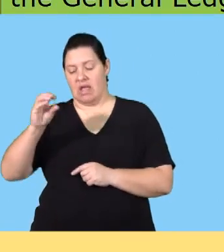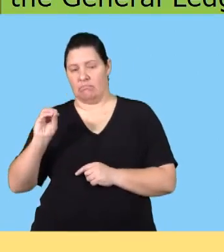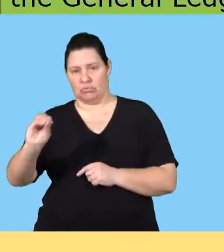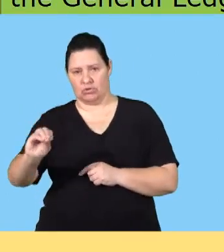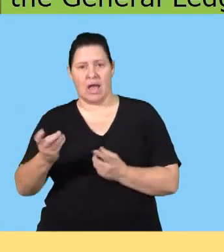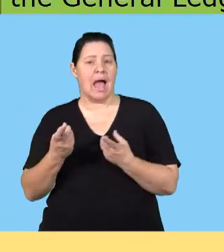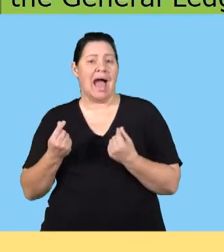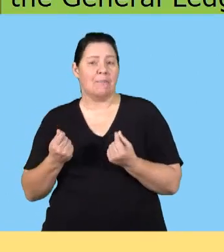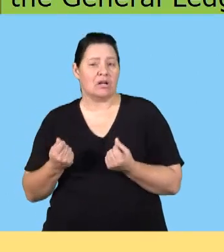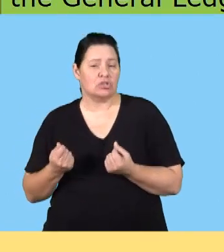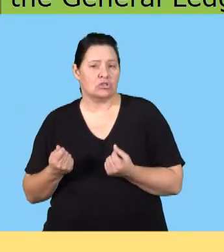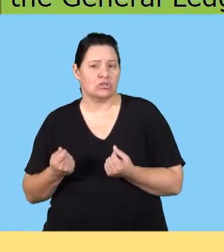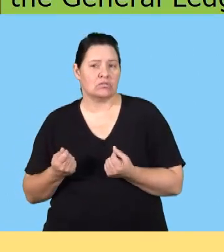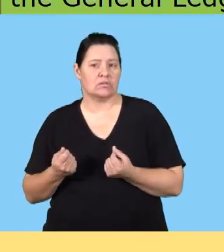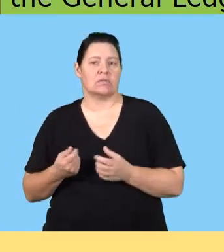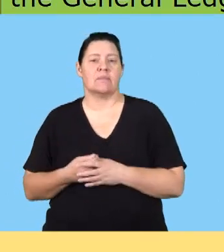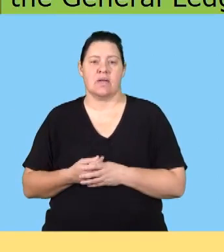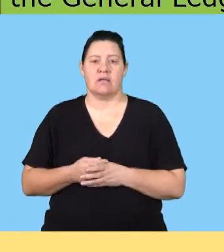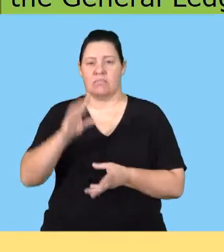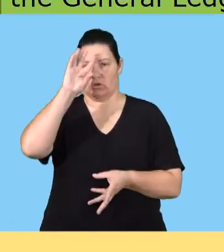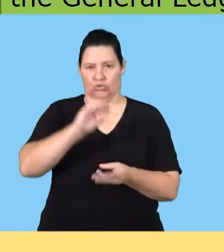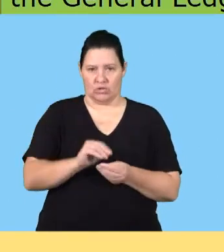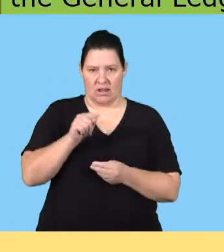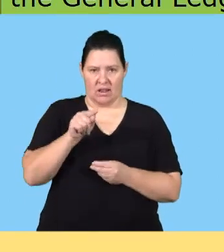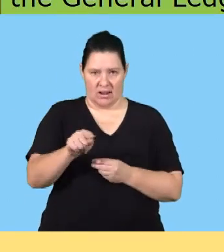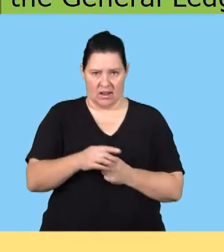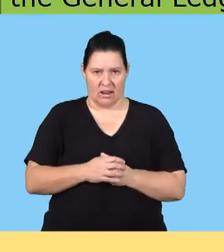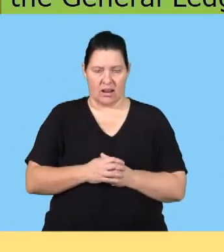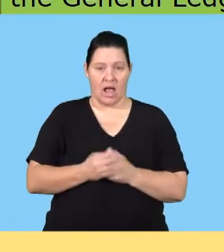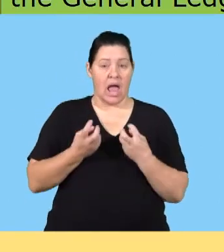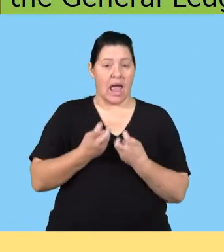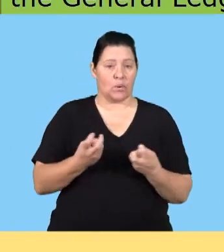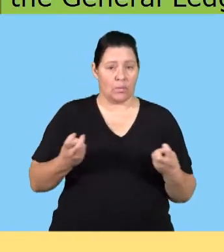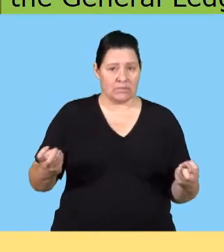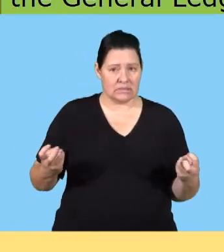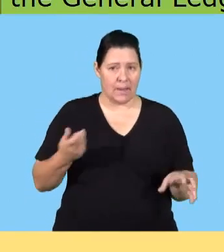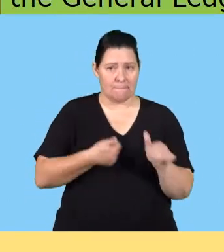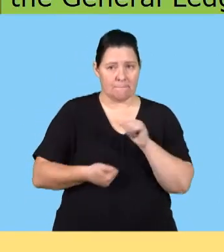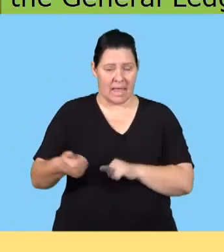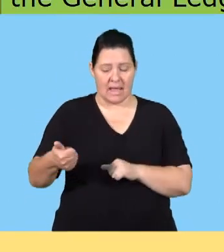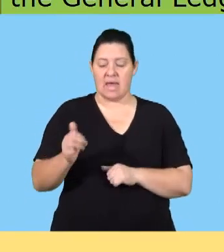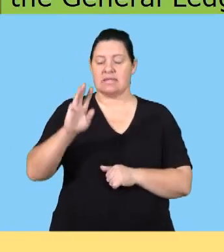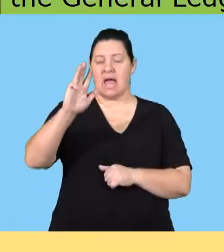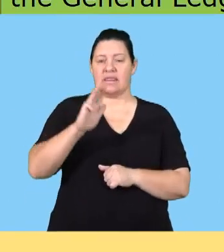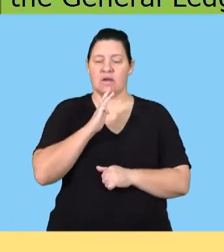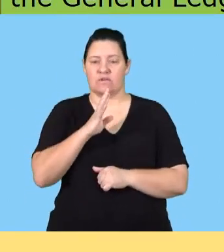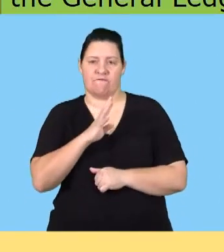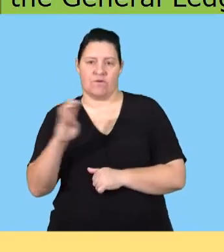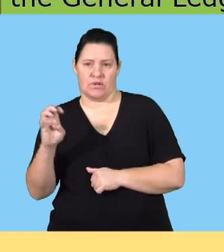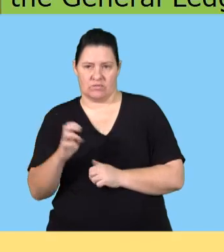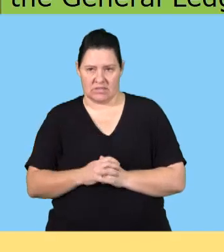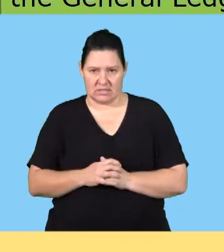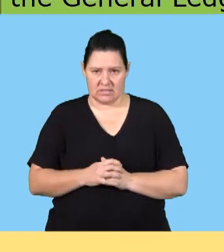CAJ. How much do I get? Then I need the total of equipment that was returned,